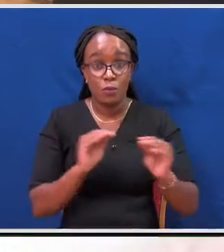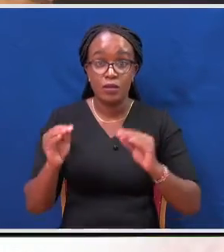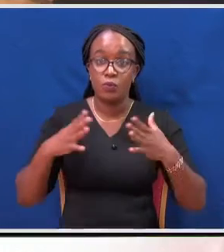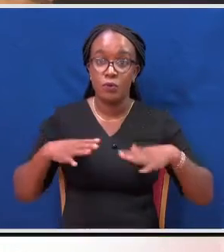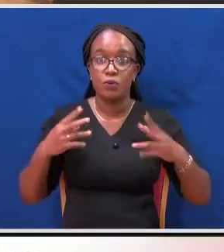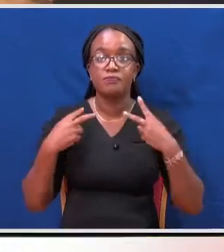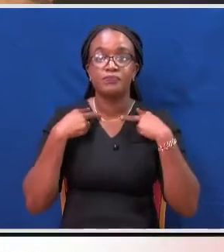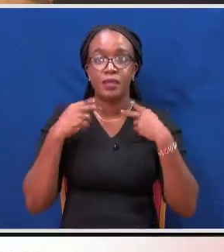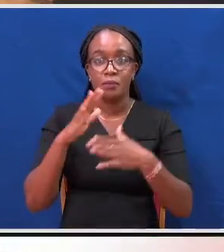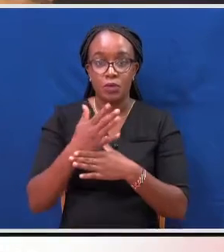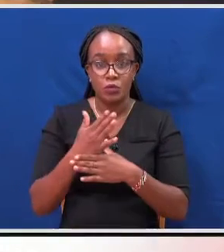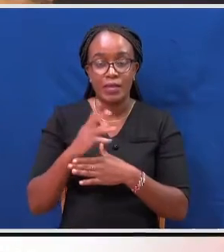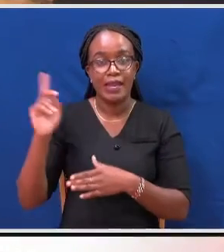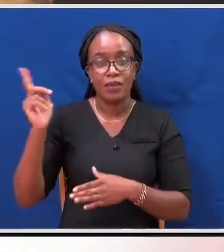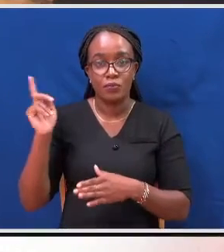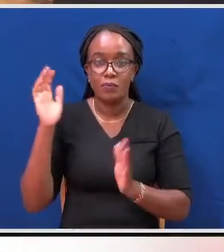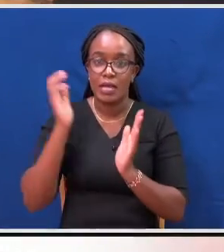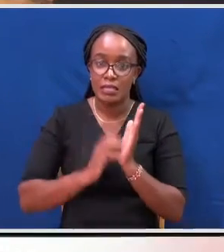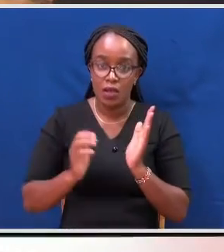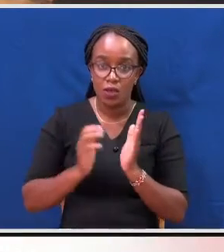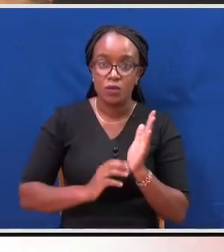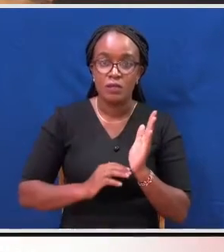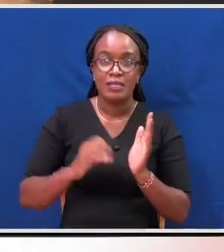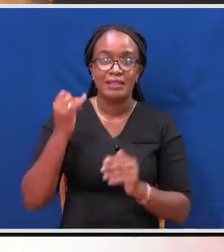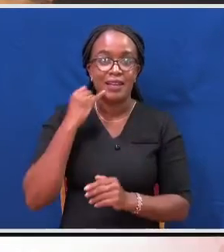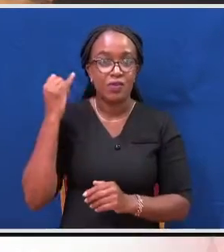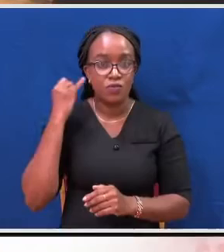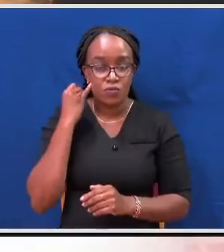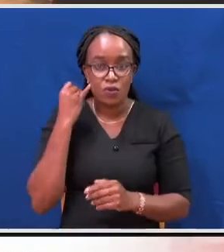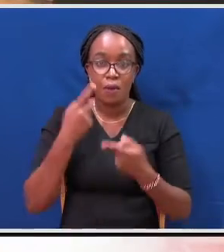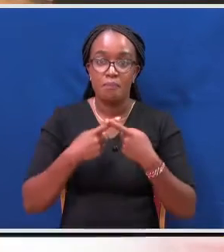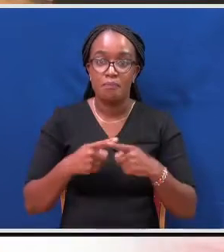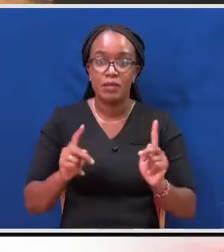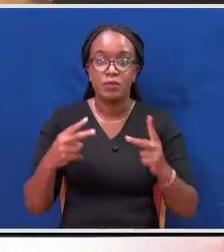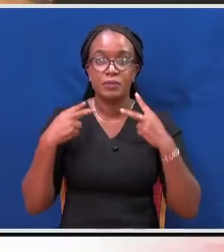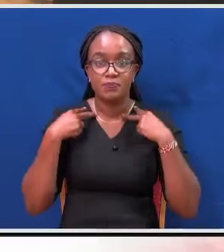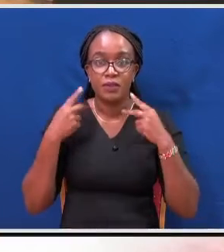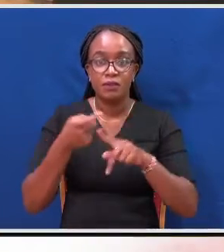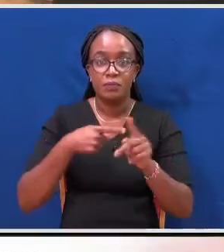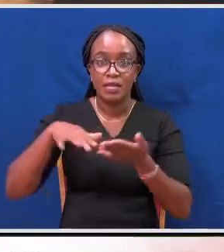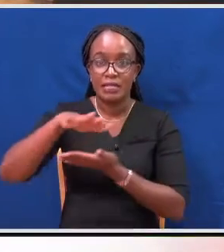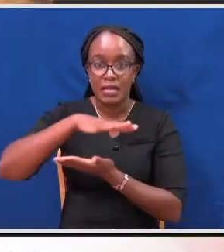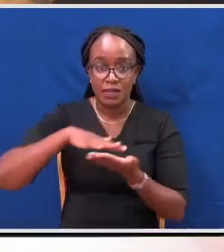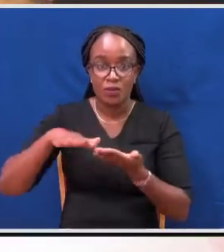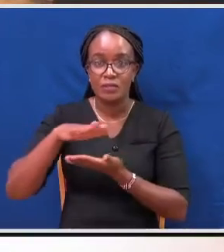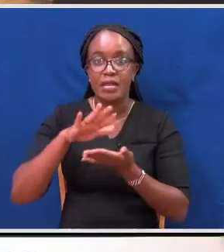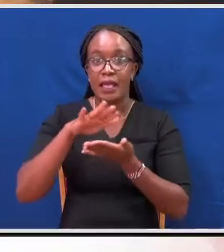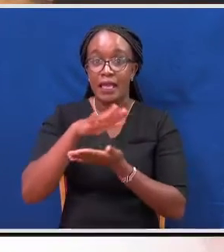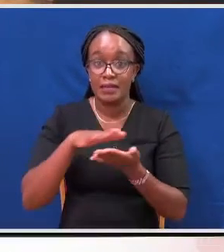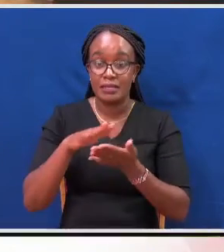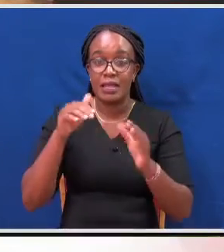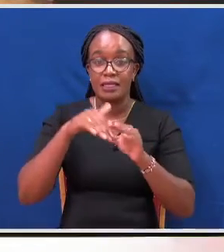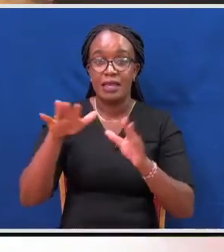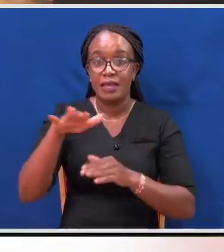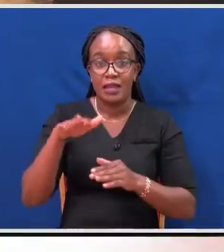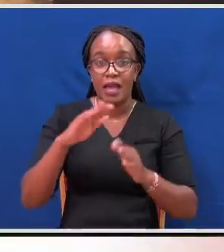Nairobi, Kiambu, Machakos, Nakuru, and Kajiado, but movement will be restricted from the surrounding areas into these zone counties after